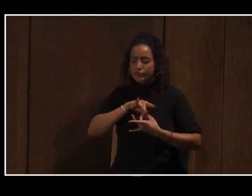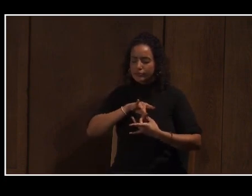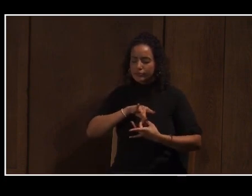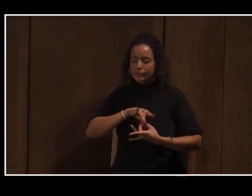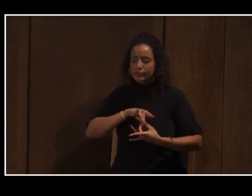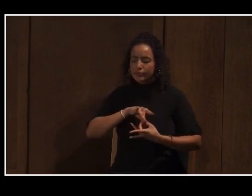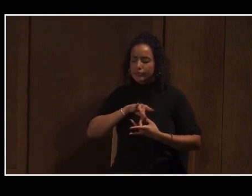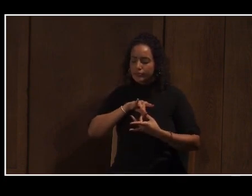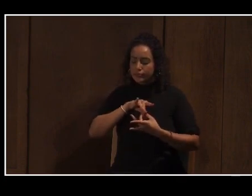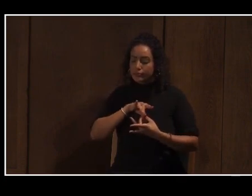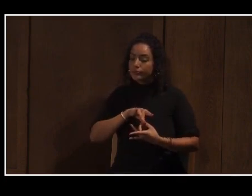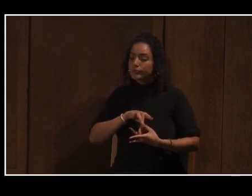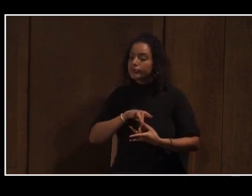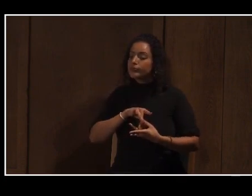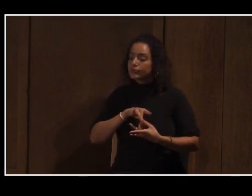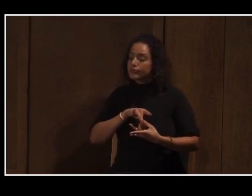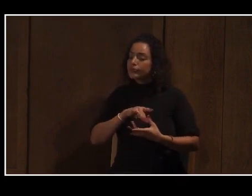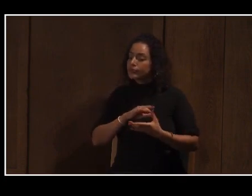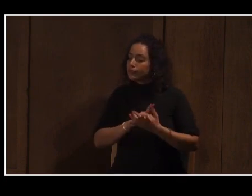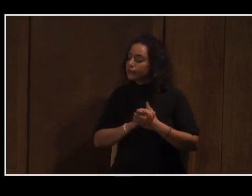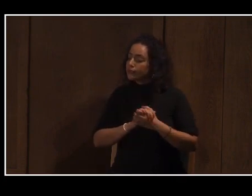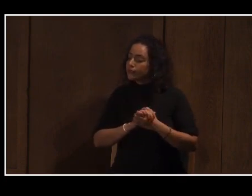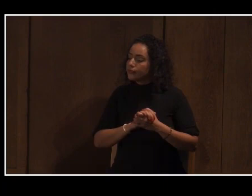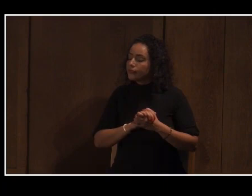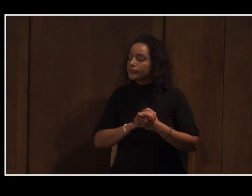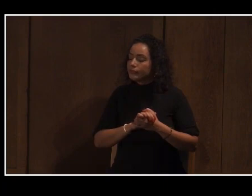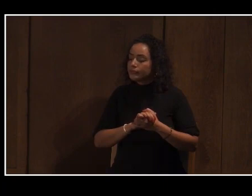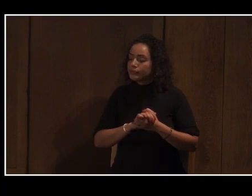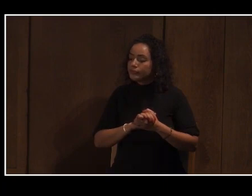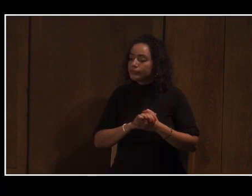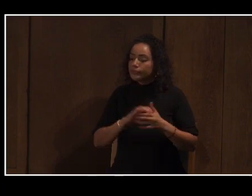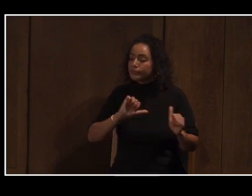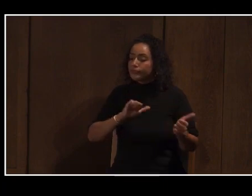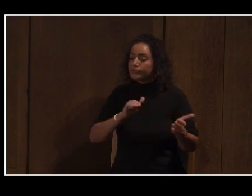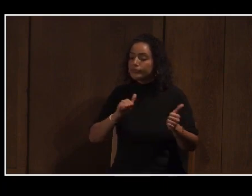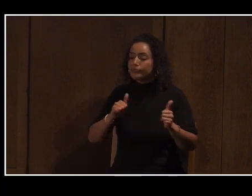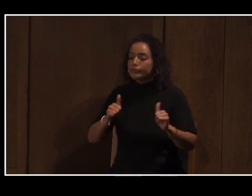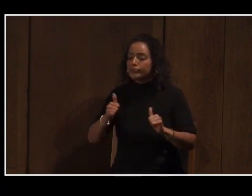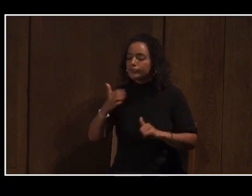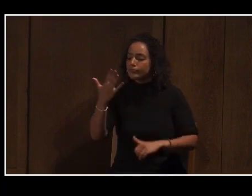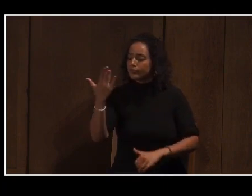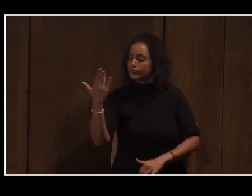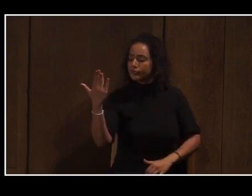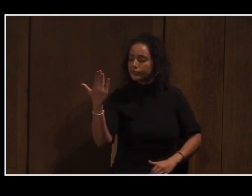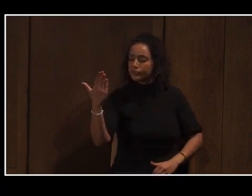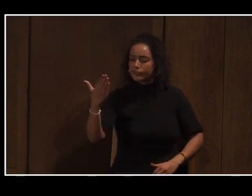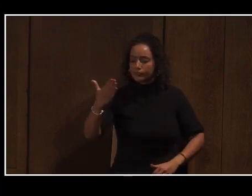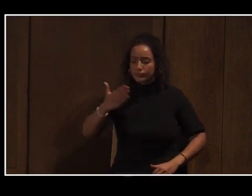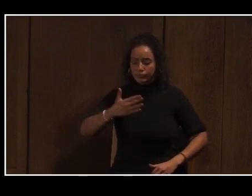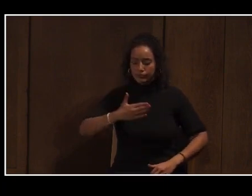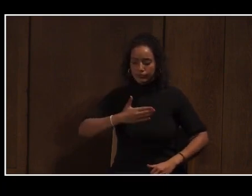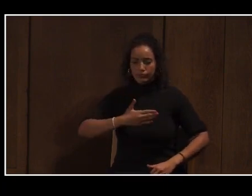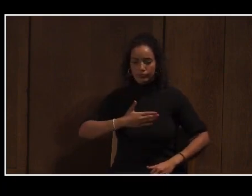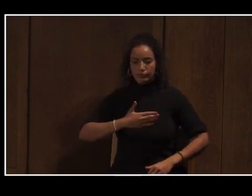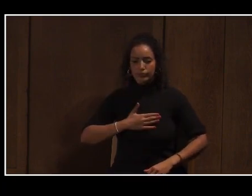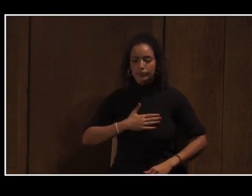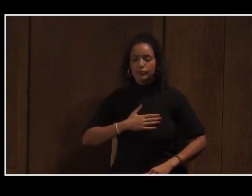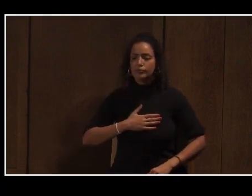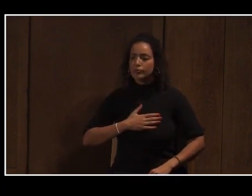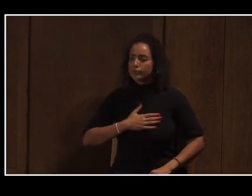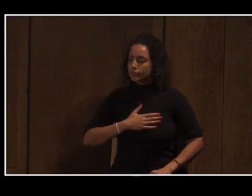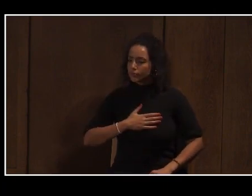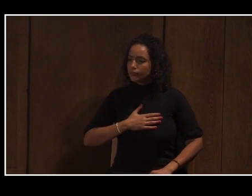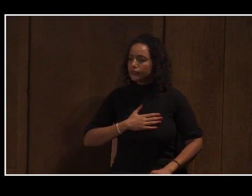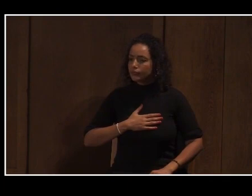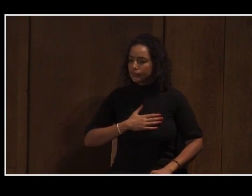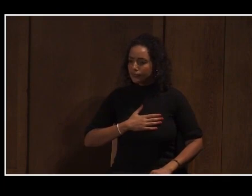can, or if you'd like to, put a hand to your center or visualize a presence of